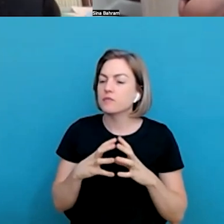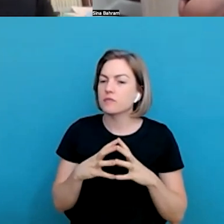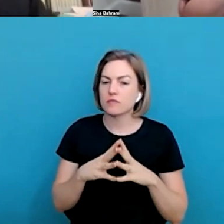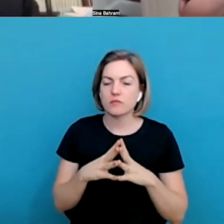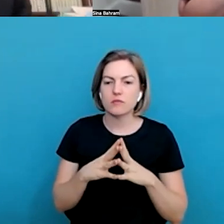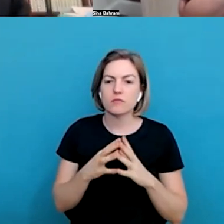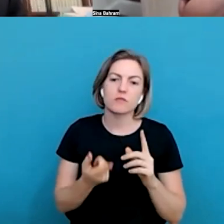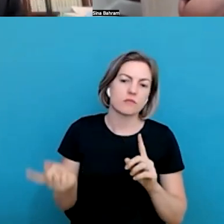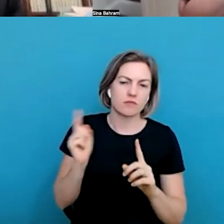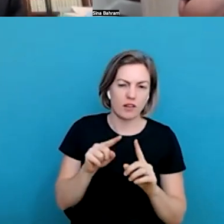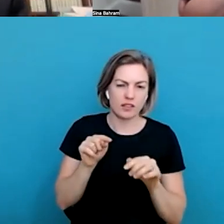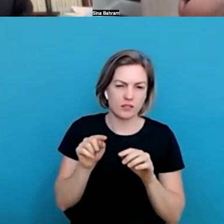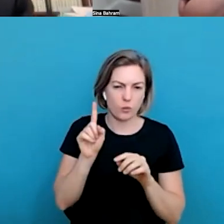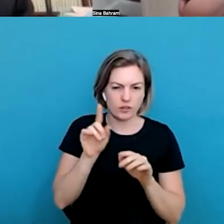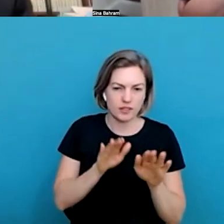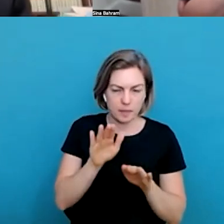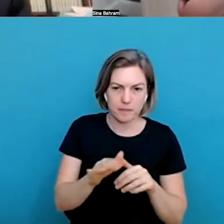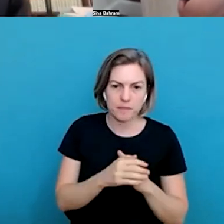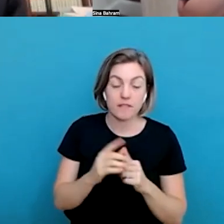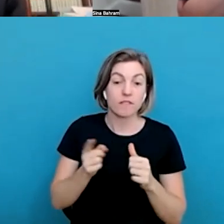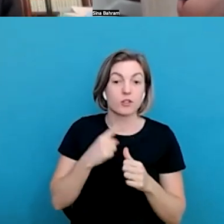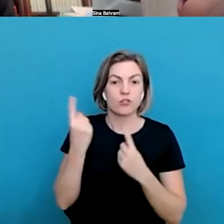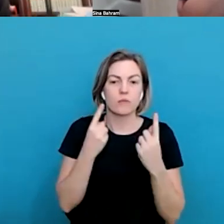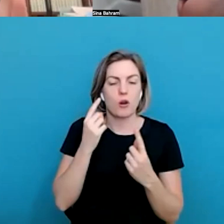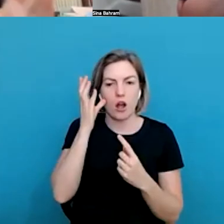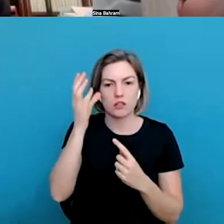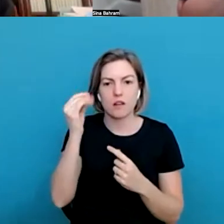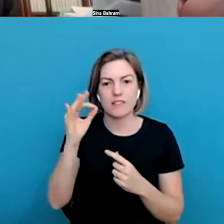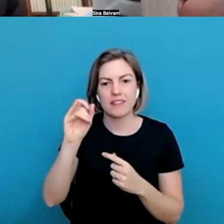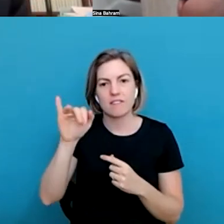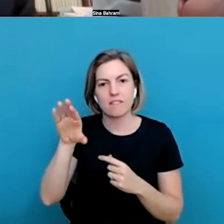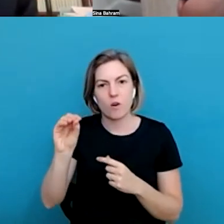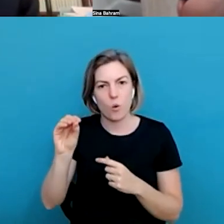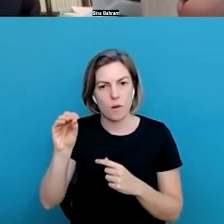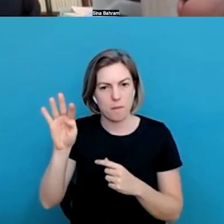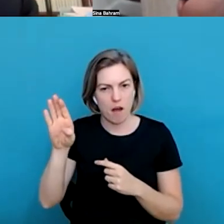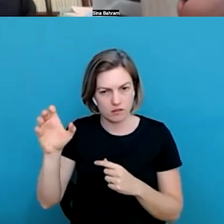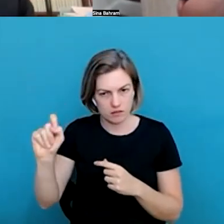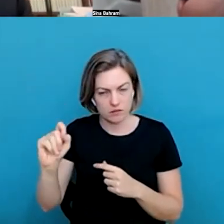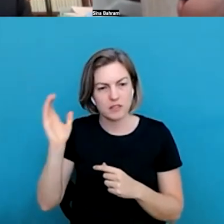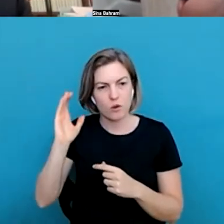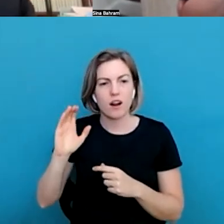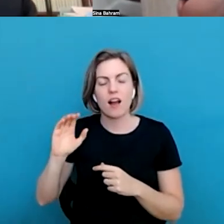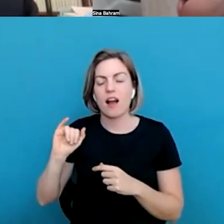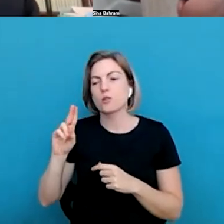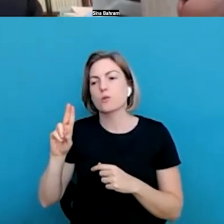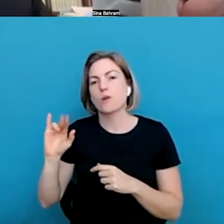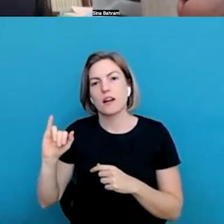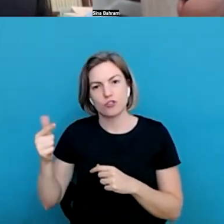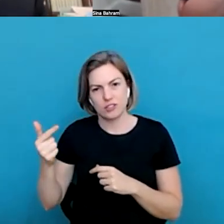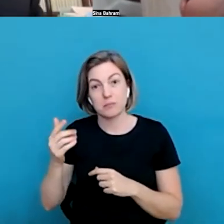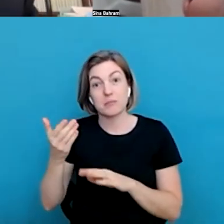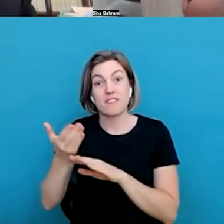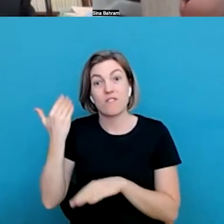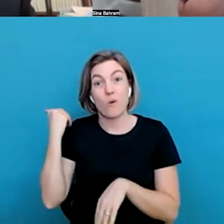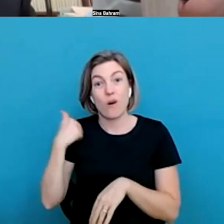Going back just a step, when I first thought of the concept of Infobot before and IUIGs, before I found out